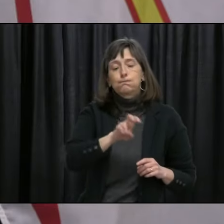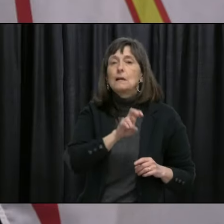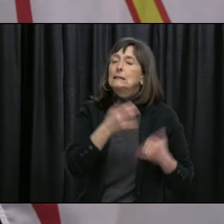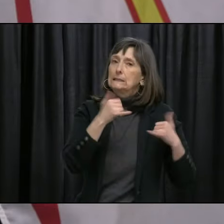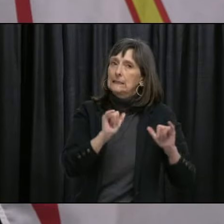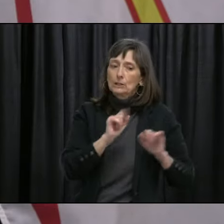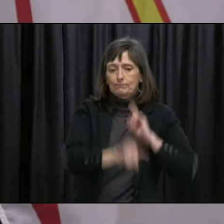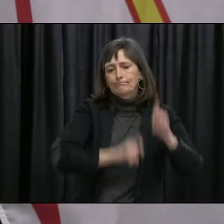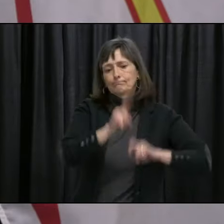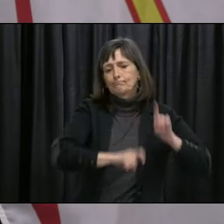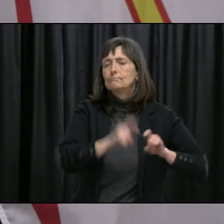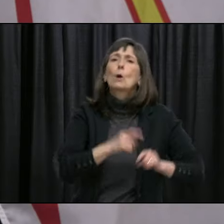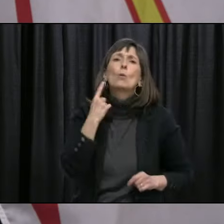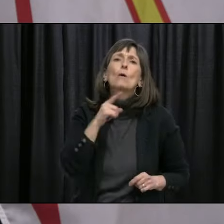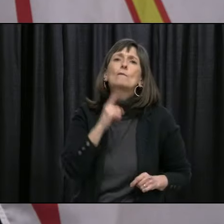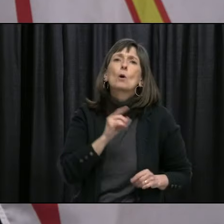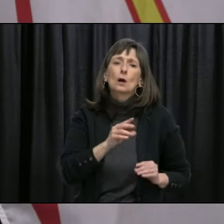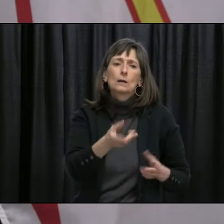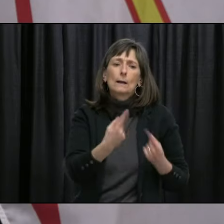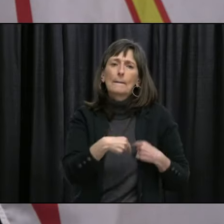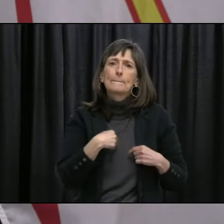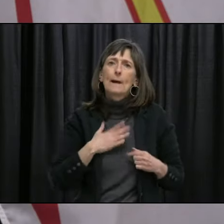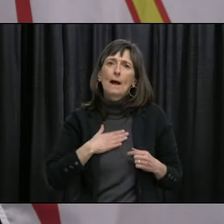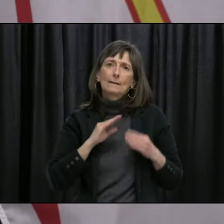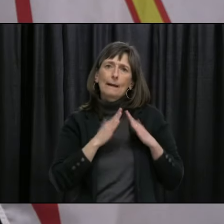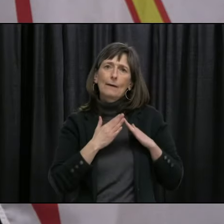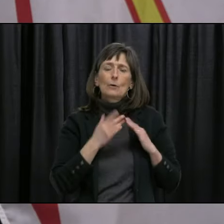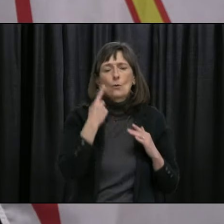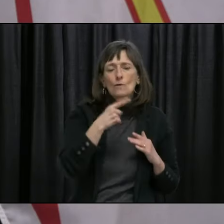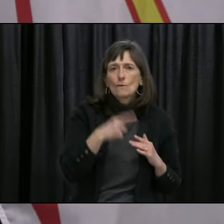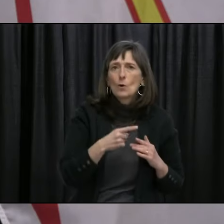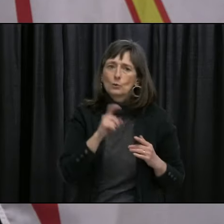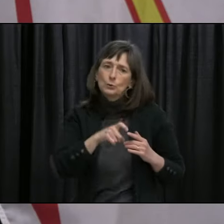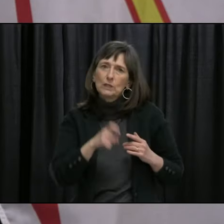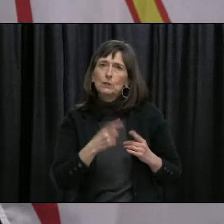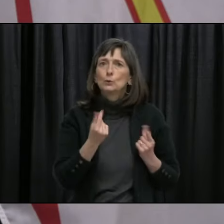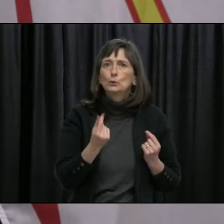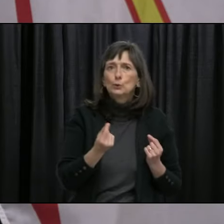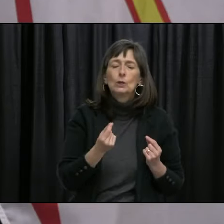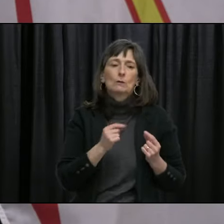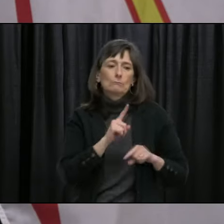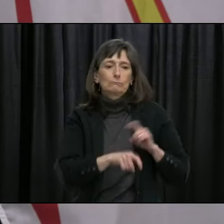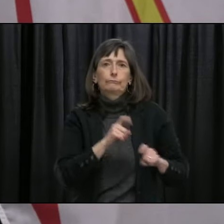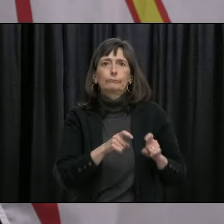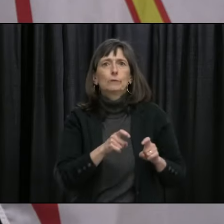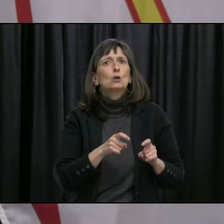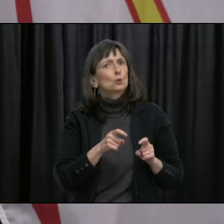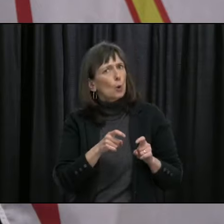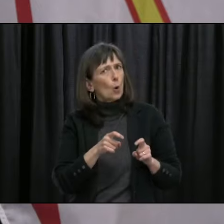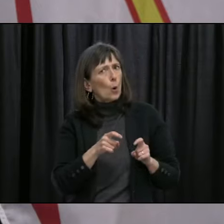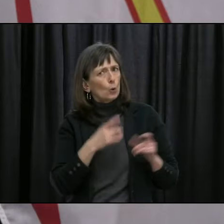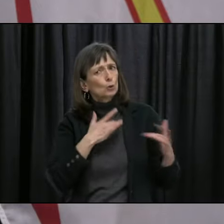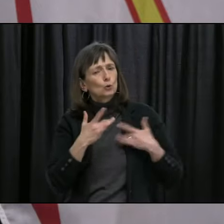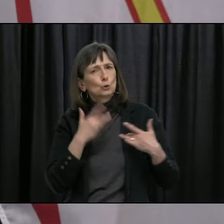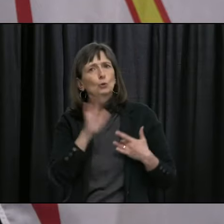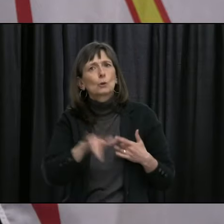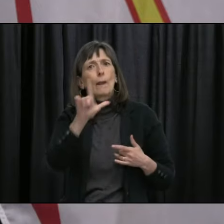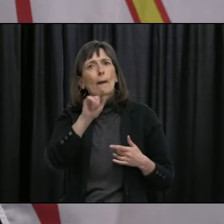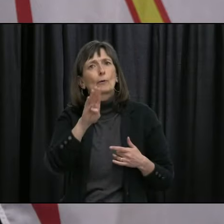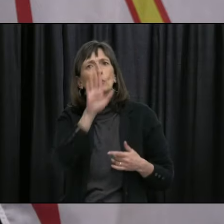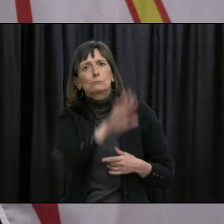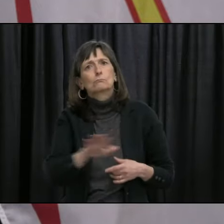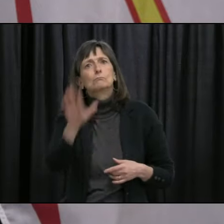even in the Straits area. So there's been a very wide and broad discussion about what's happening with travel in Labrador, as they've been very concerned about